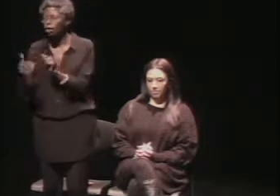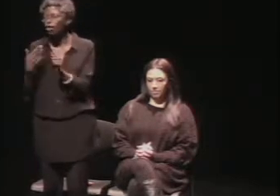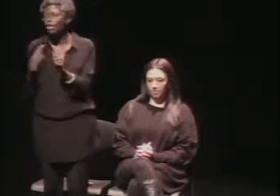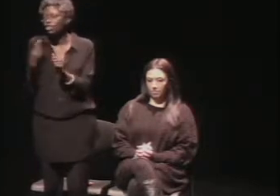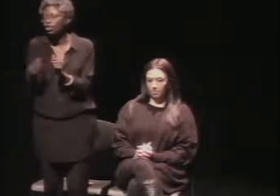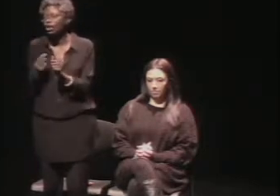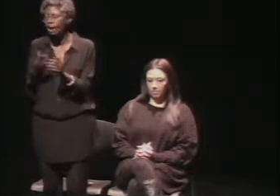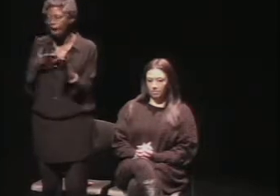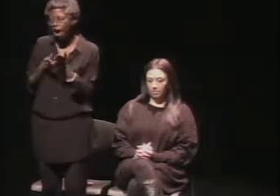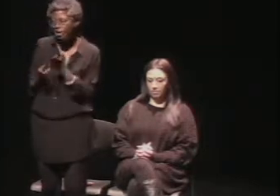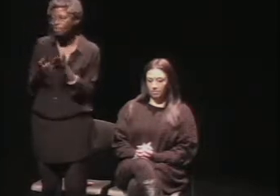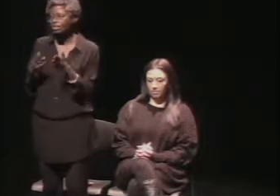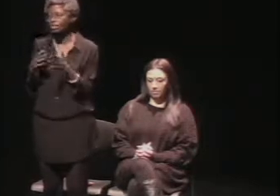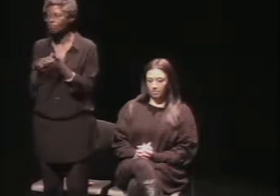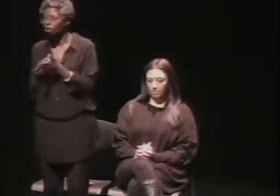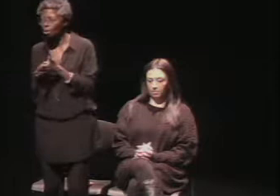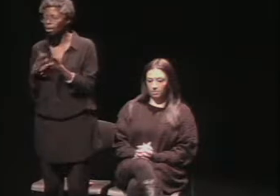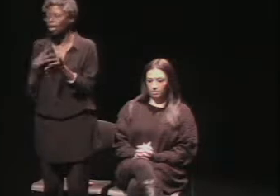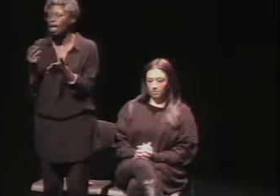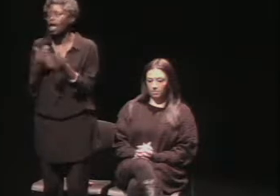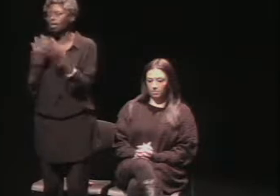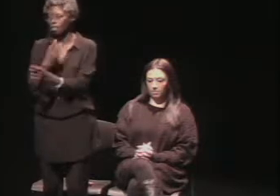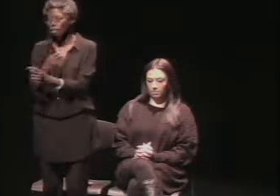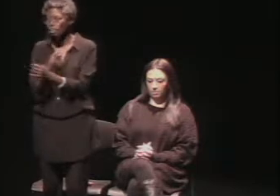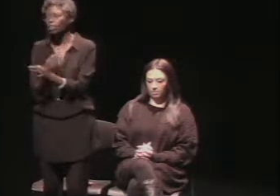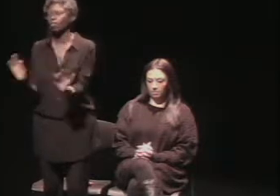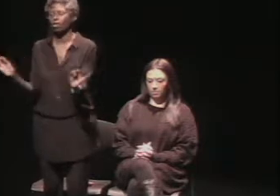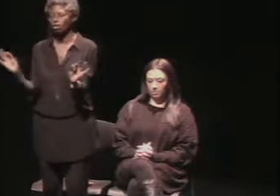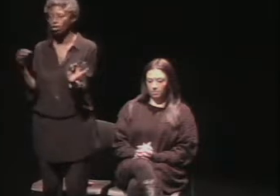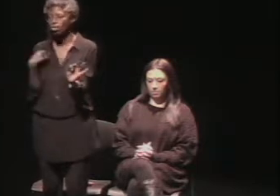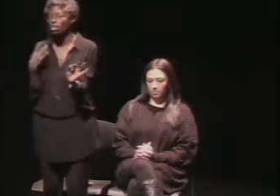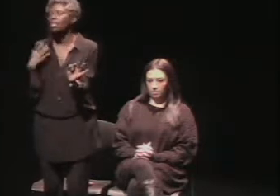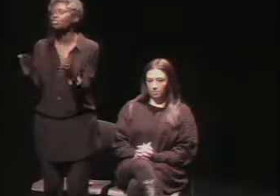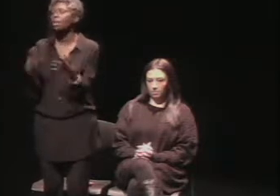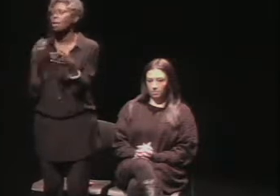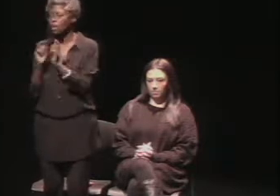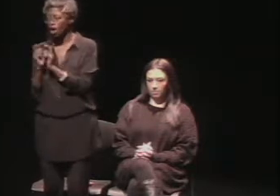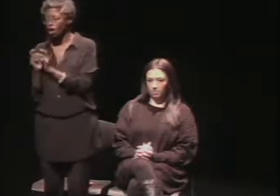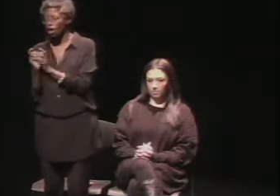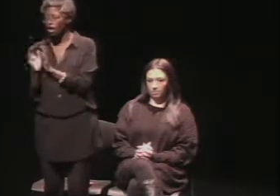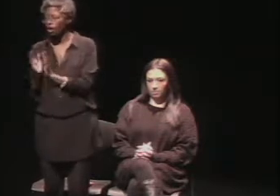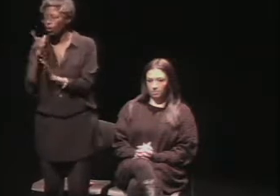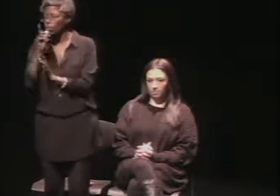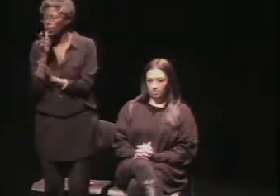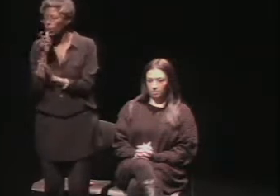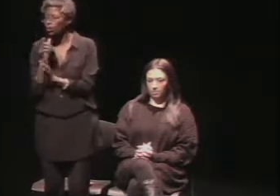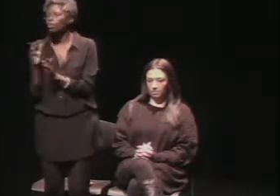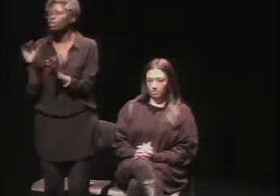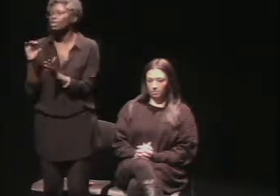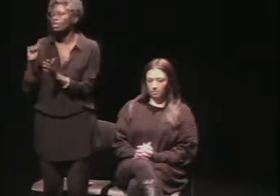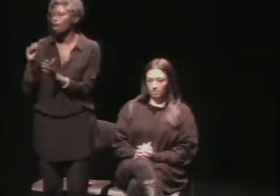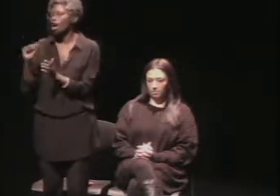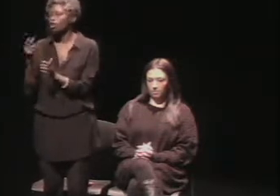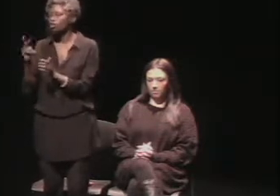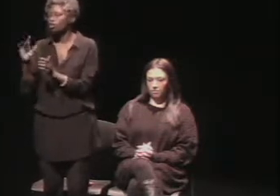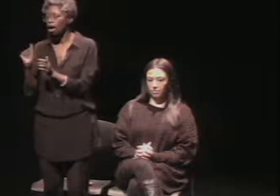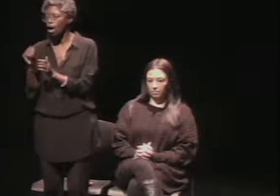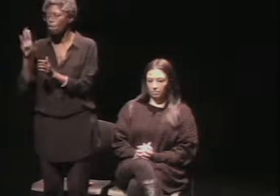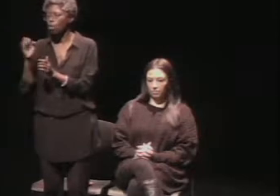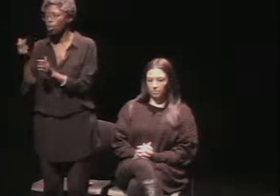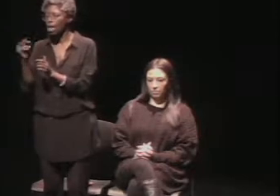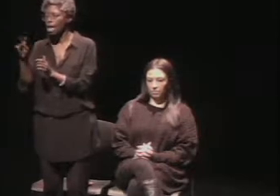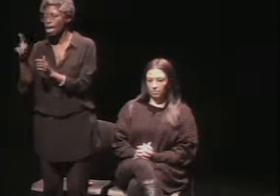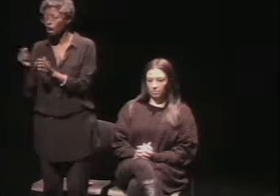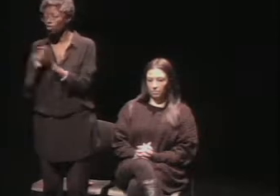vulnerability, and liberation. This conversation will be moderated by writer and cultural critic Sasha Bonét. These are two writers who